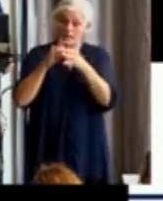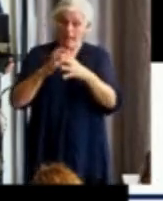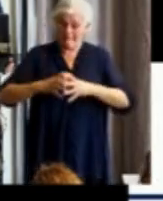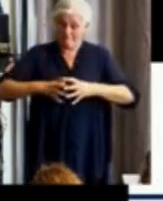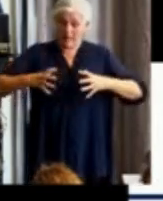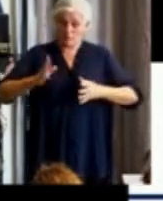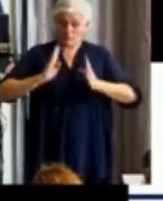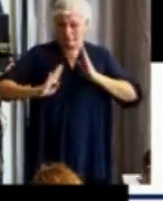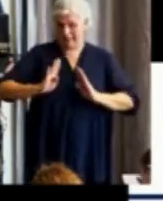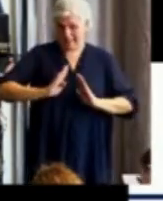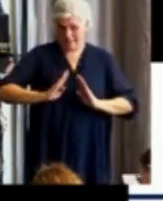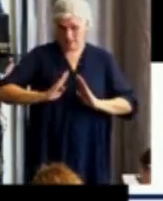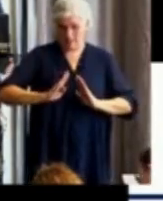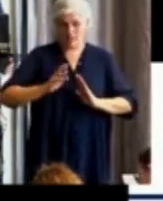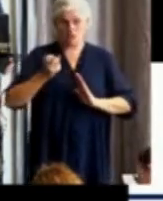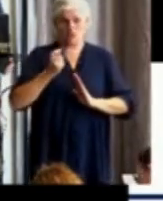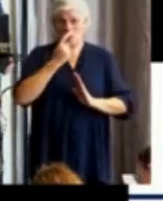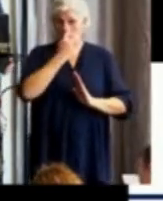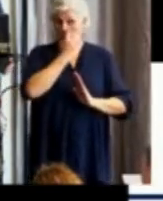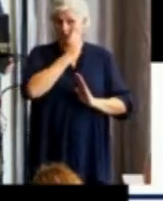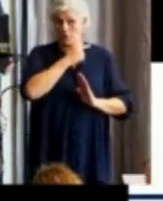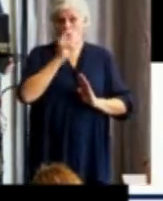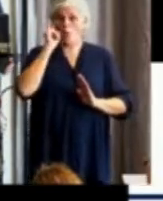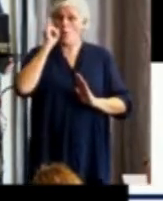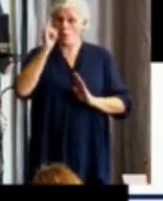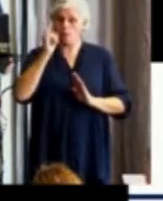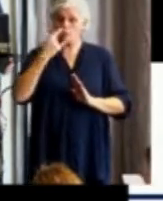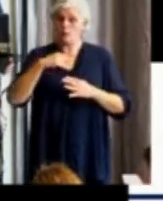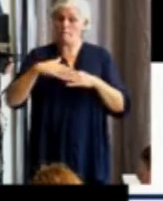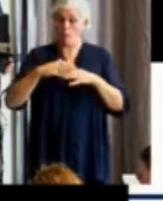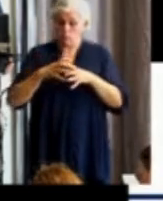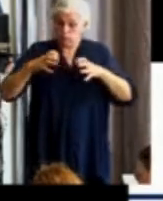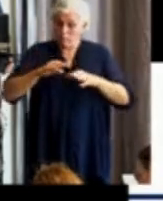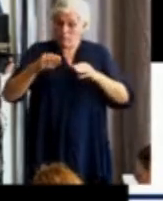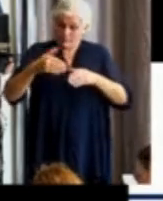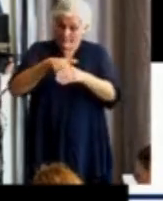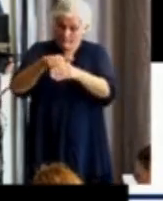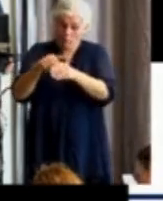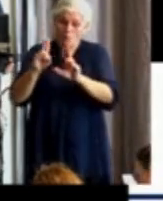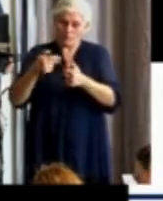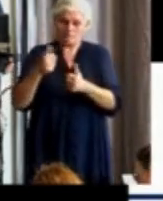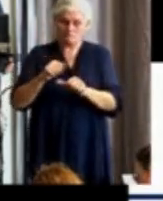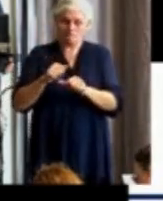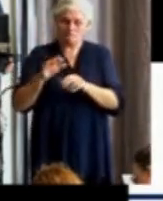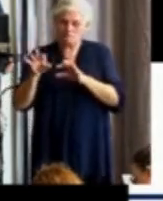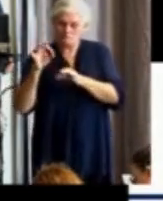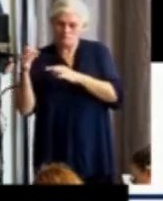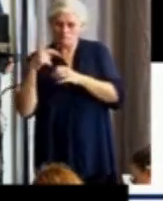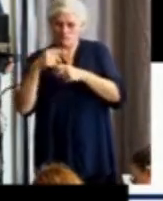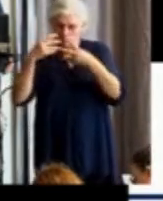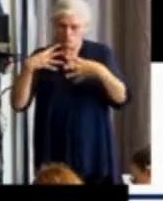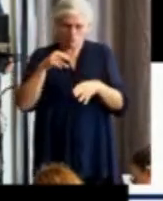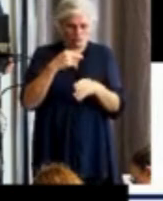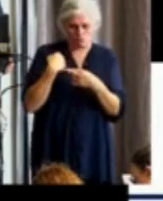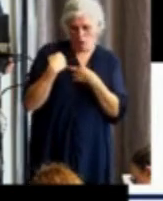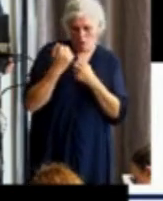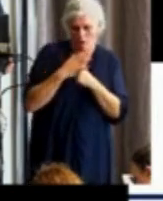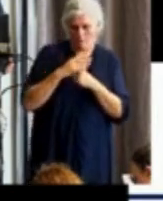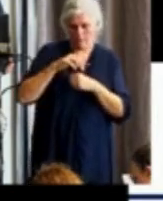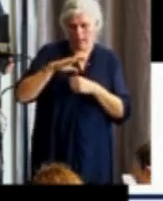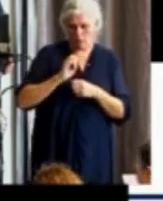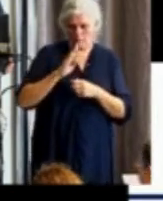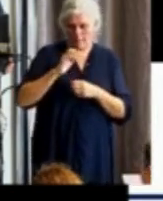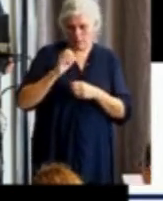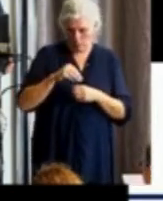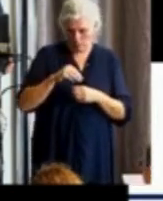inflammatory behavior. So hopefully with larger sample sizes, we're going to be able to start teasing out the role of this gut microbiome, because there